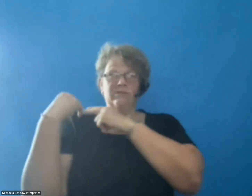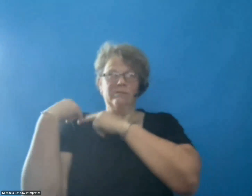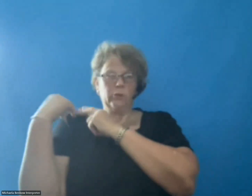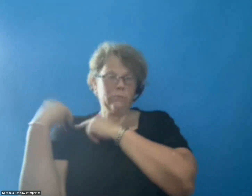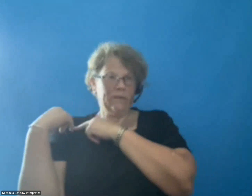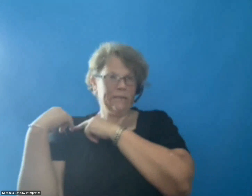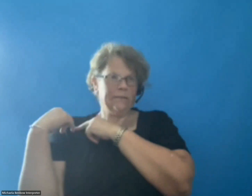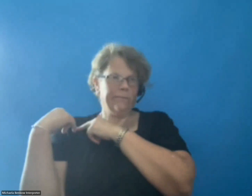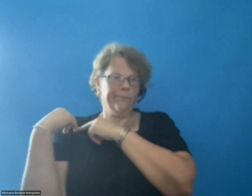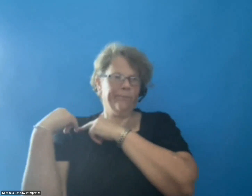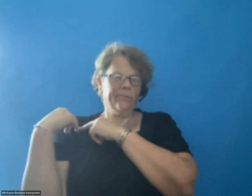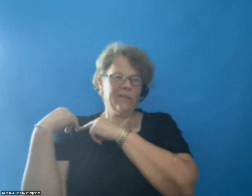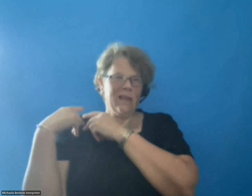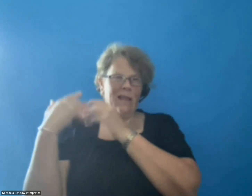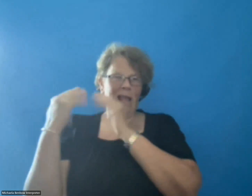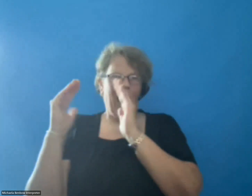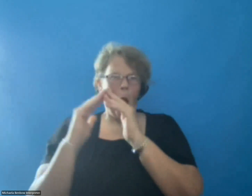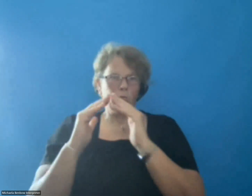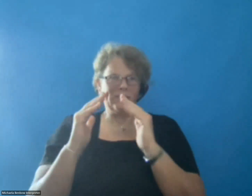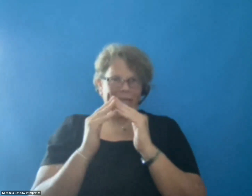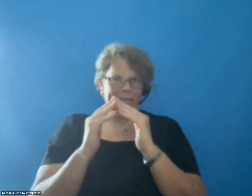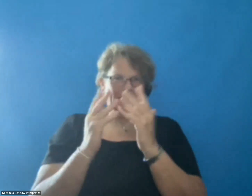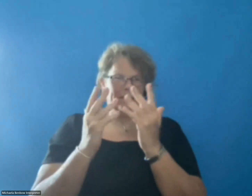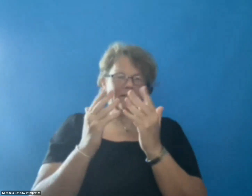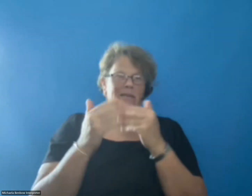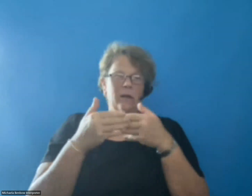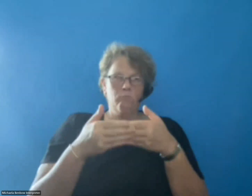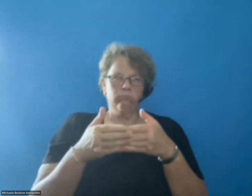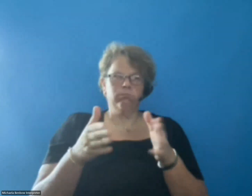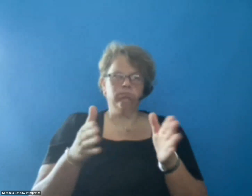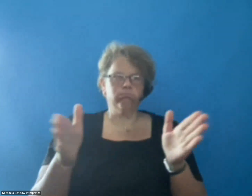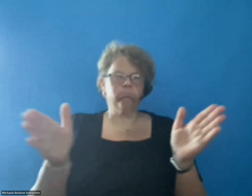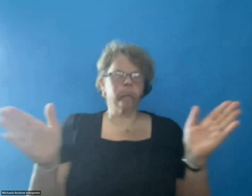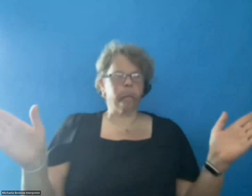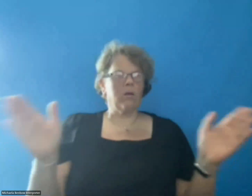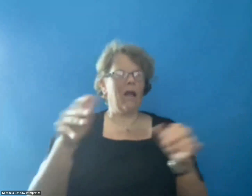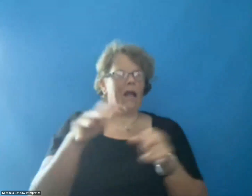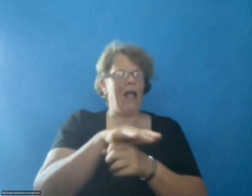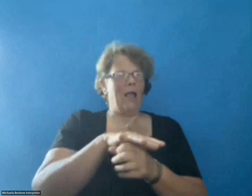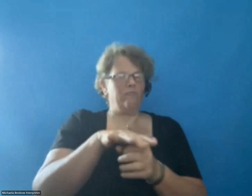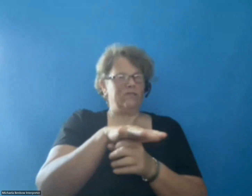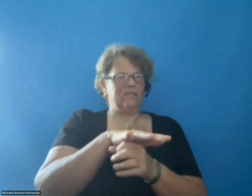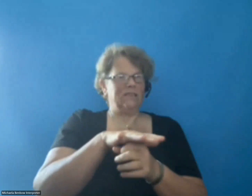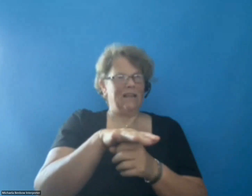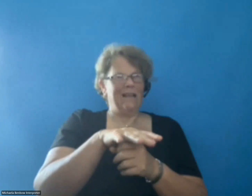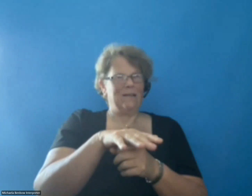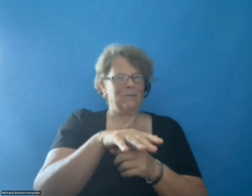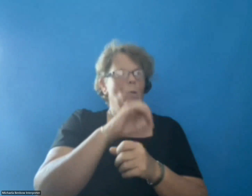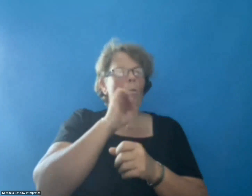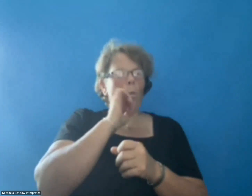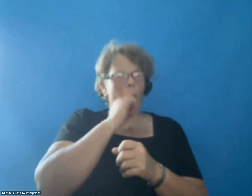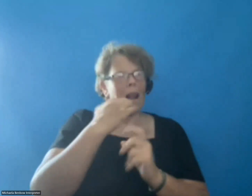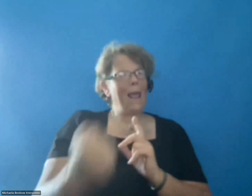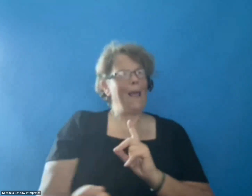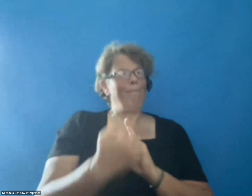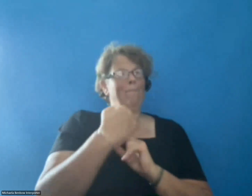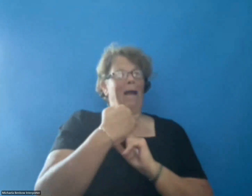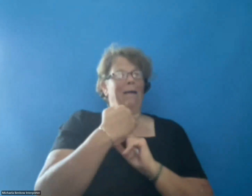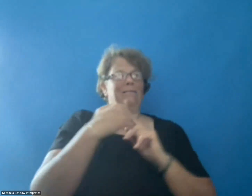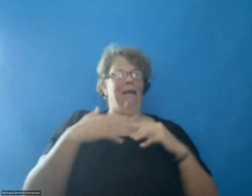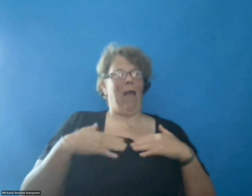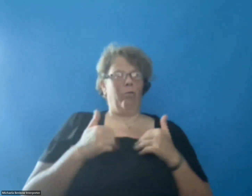you know, for example, housing and some of those broader areas that have those impacts on healthcare, and often